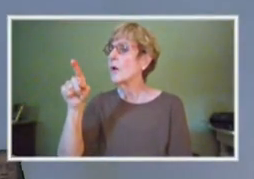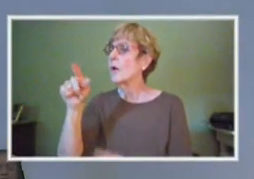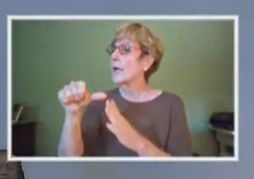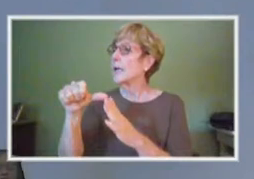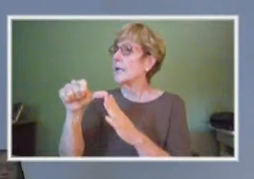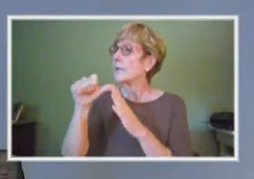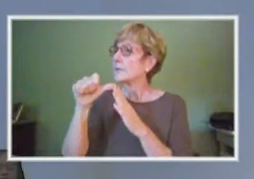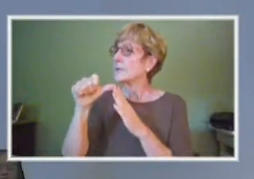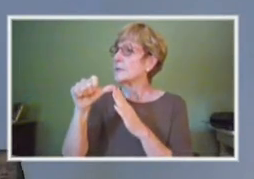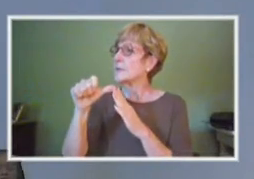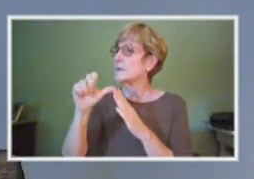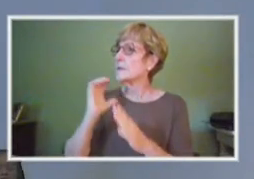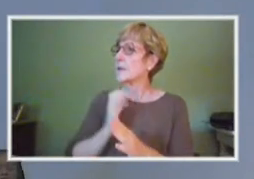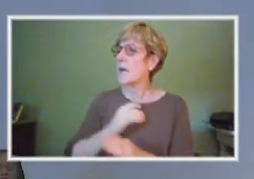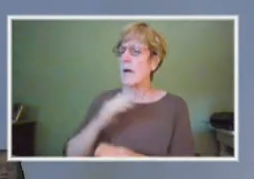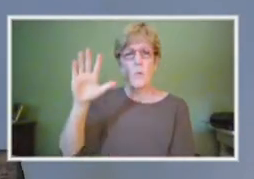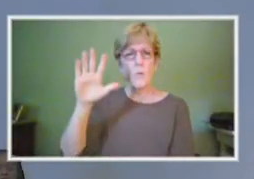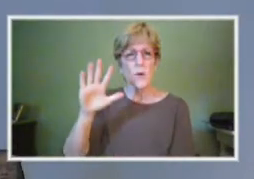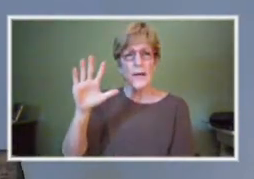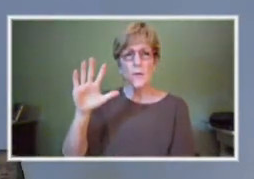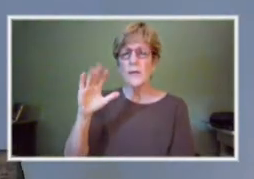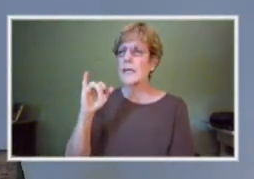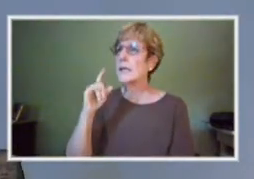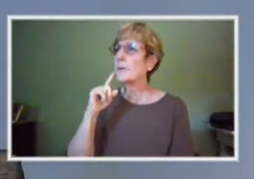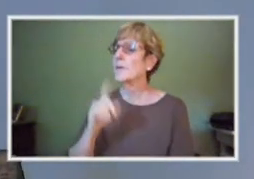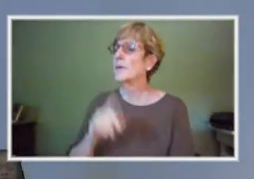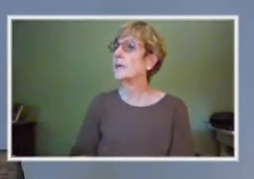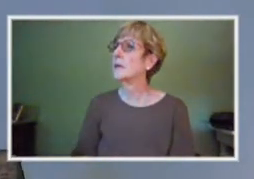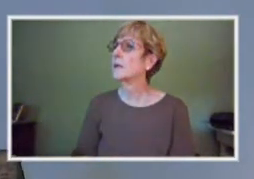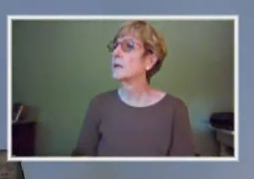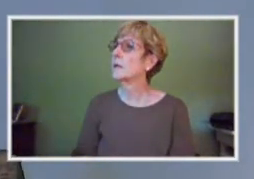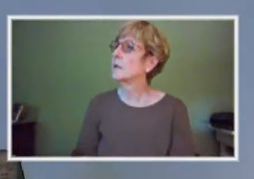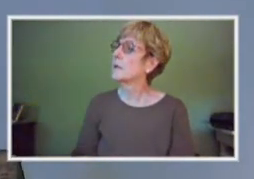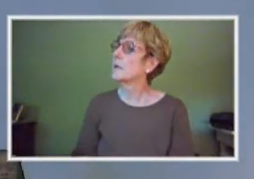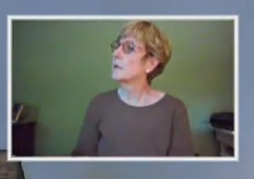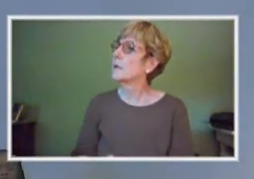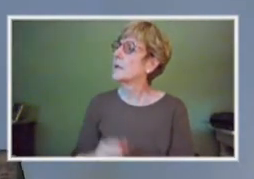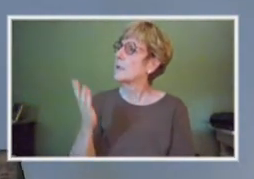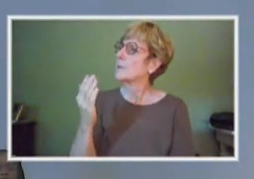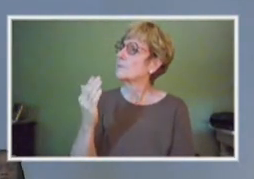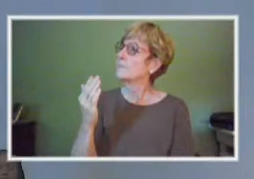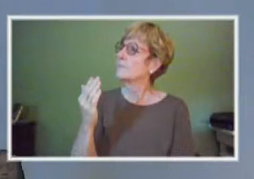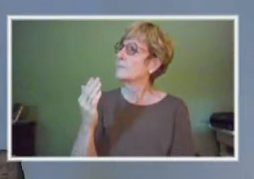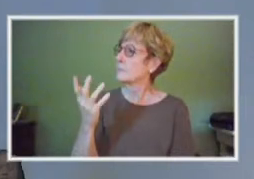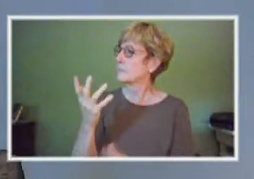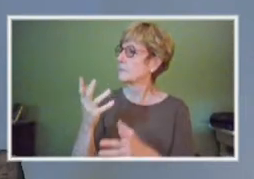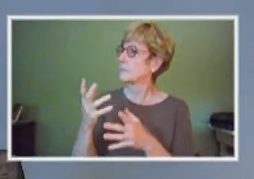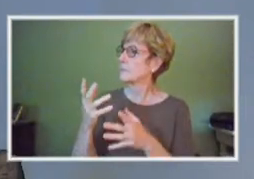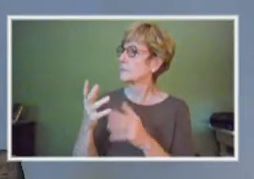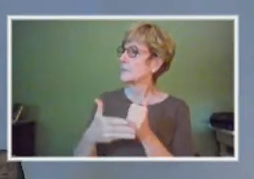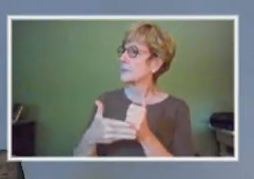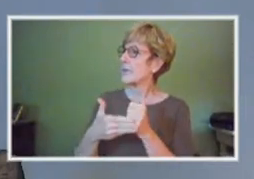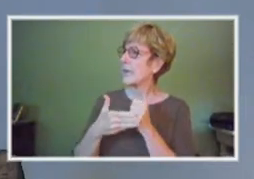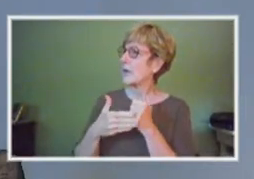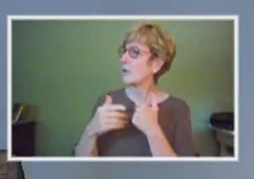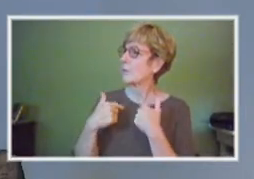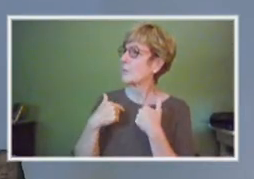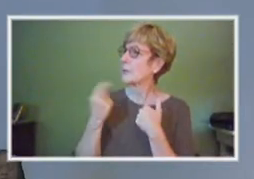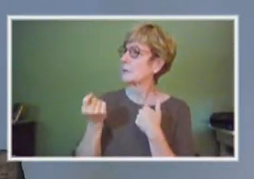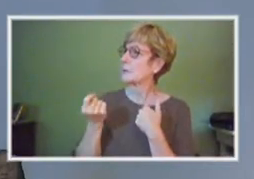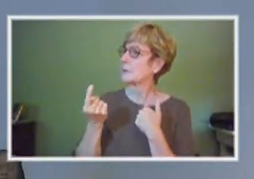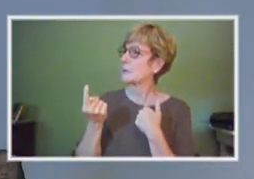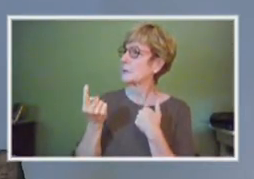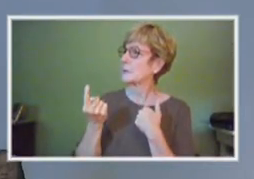in our area. And I'm wondering if you can help me understand why we weren't, here